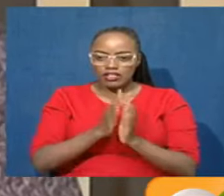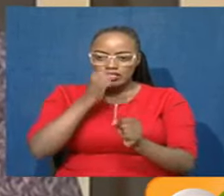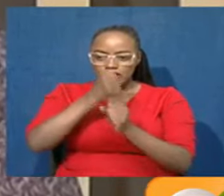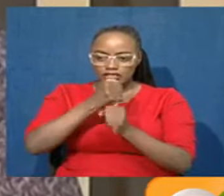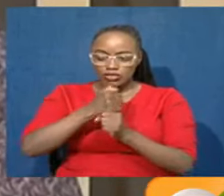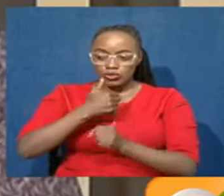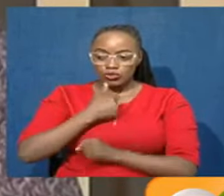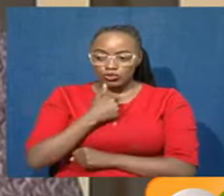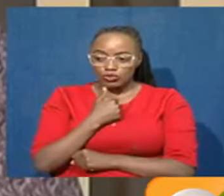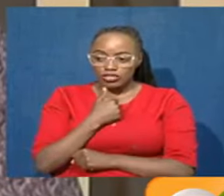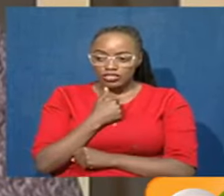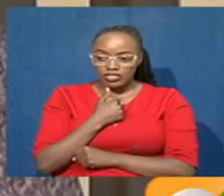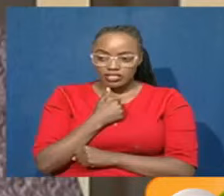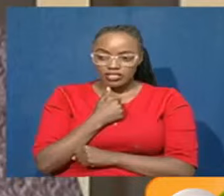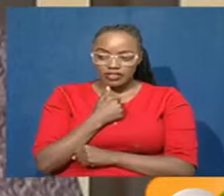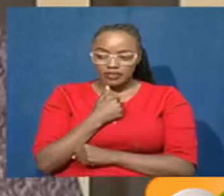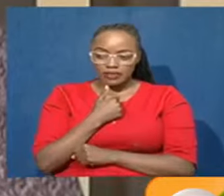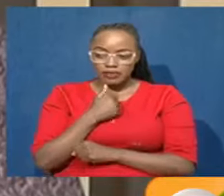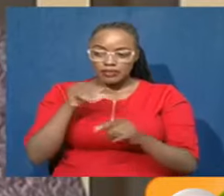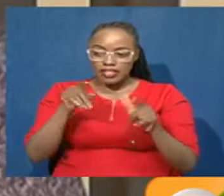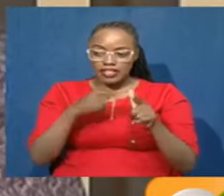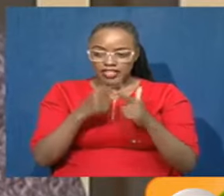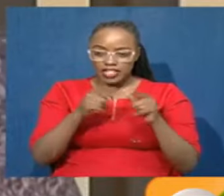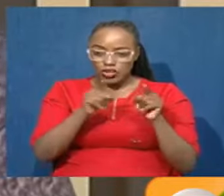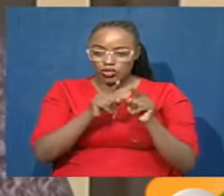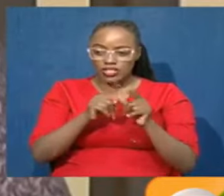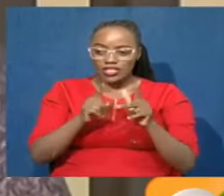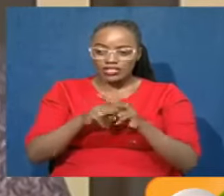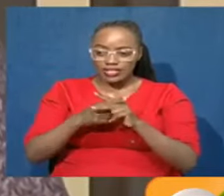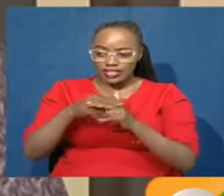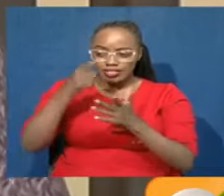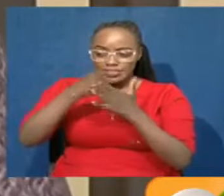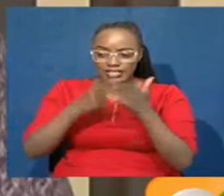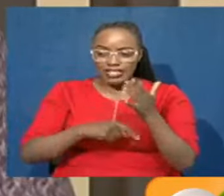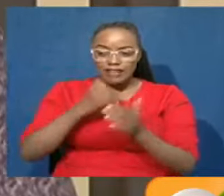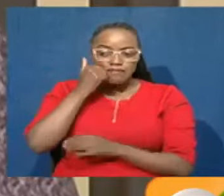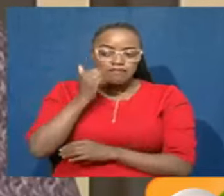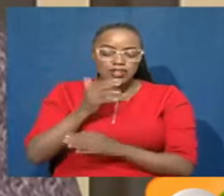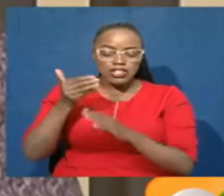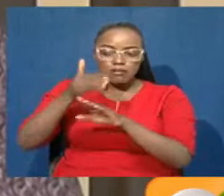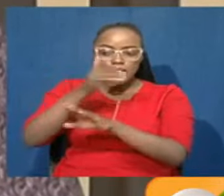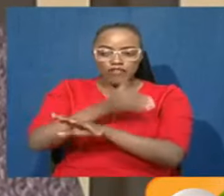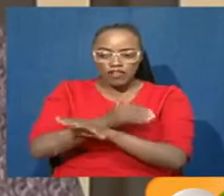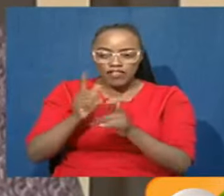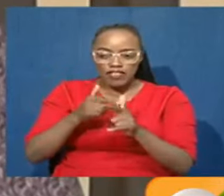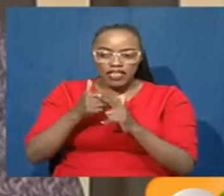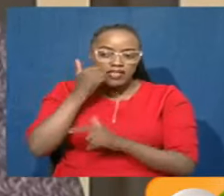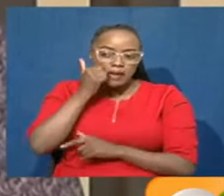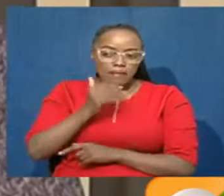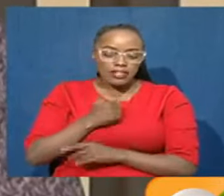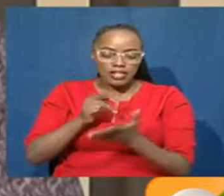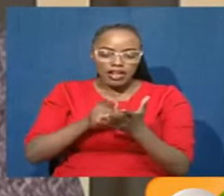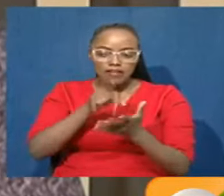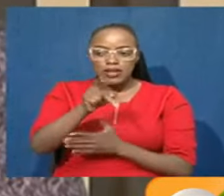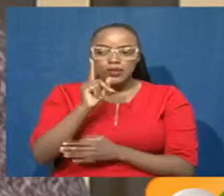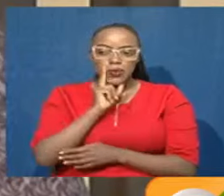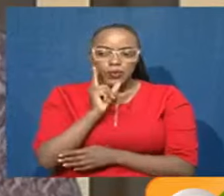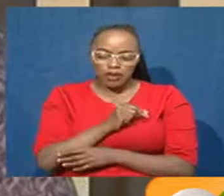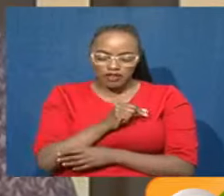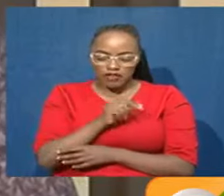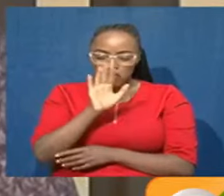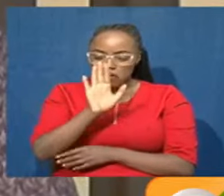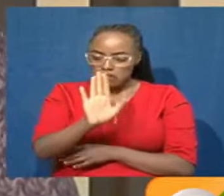seriously, and they started charging the patients upfront, where patients had already paid for